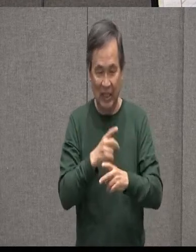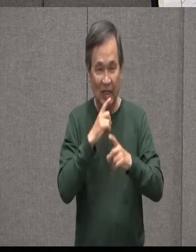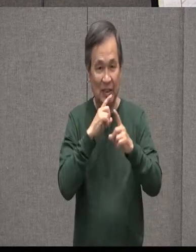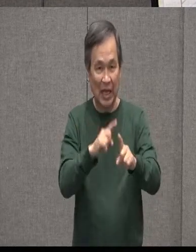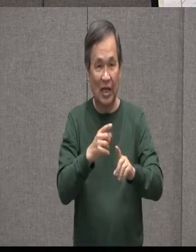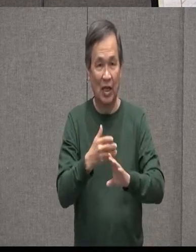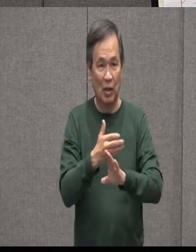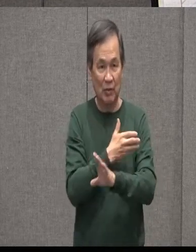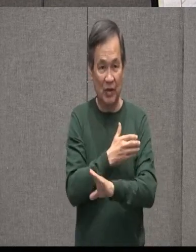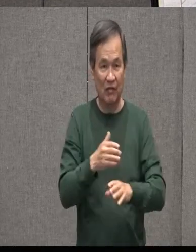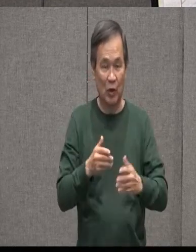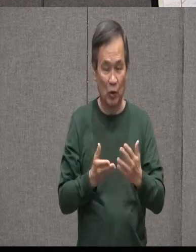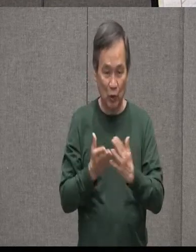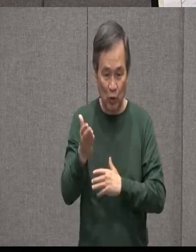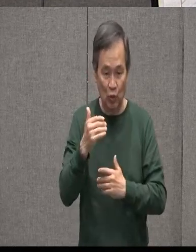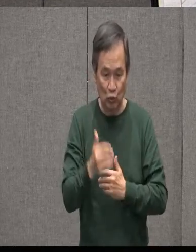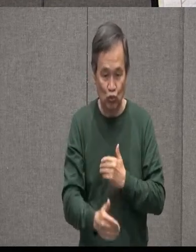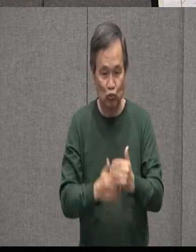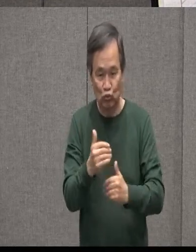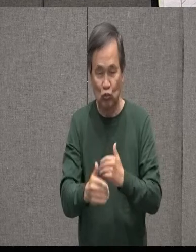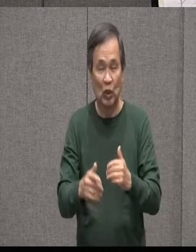day. Thanks, mathematicians.